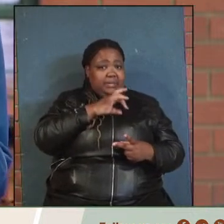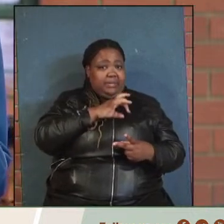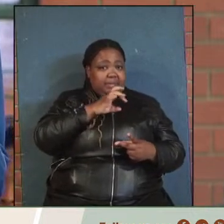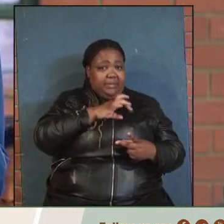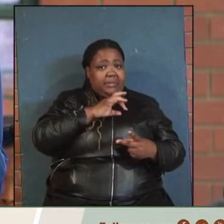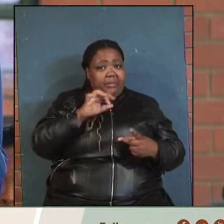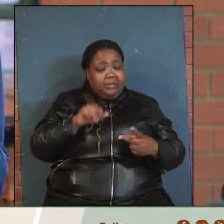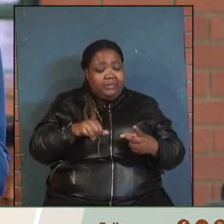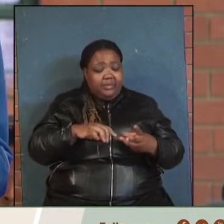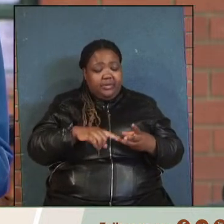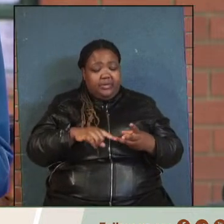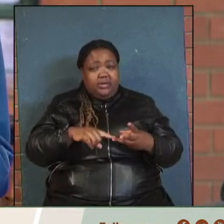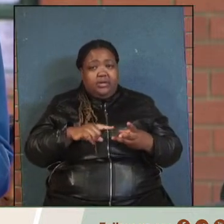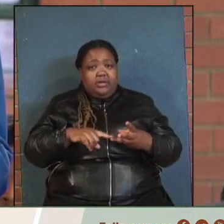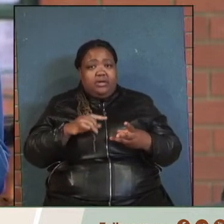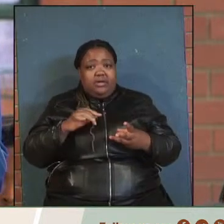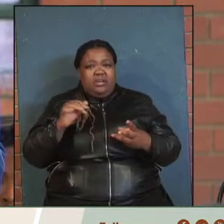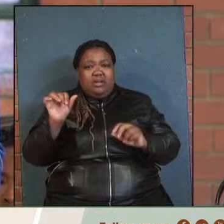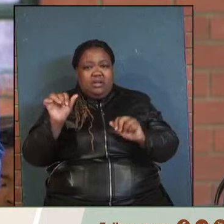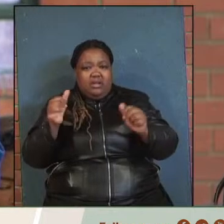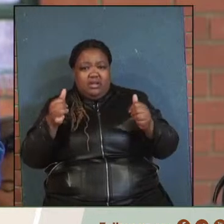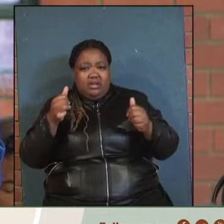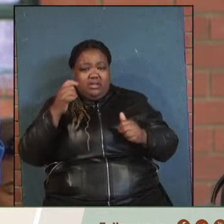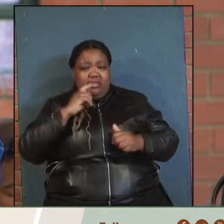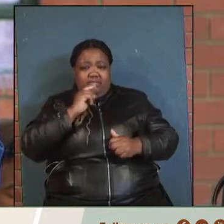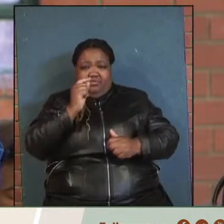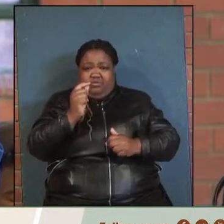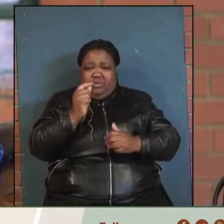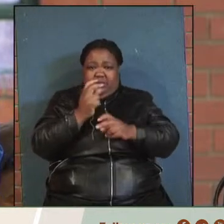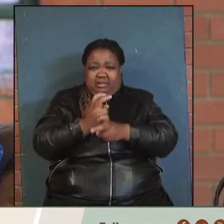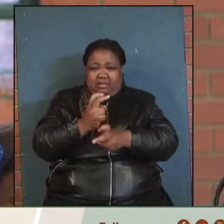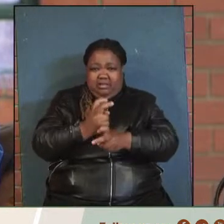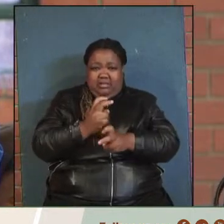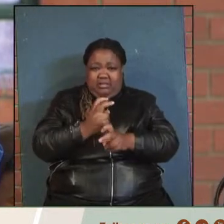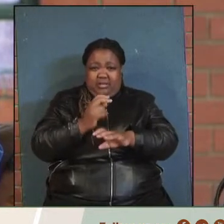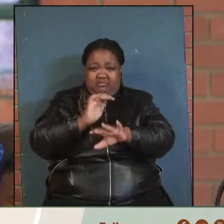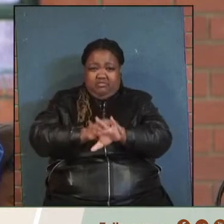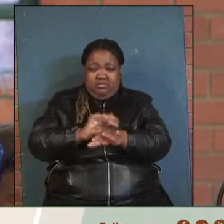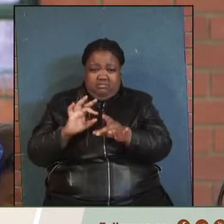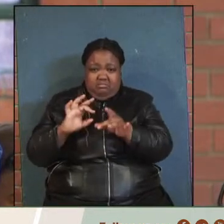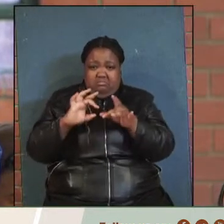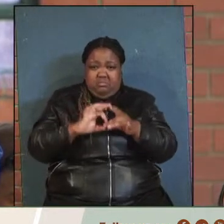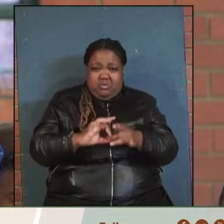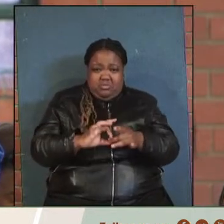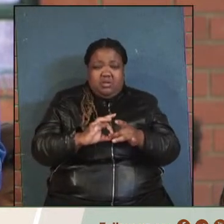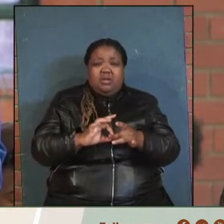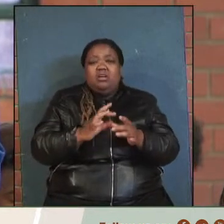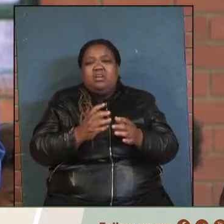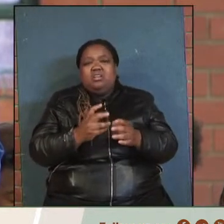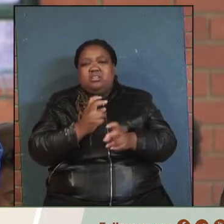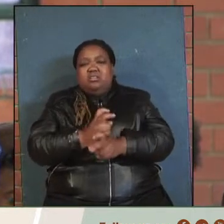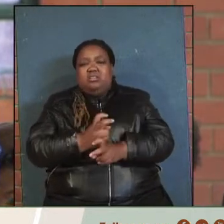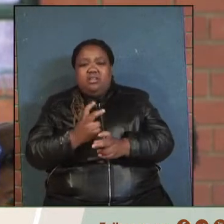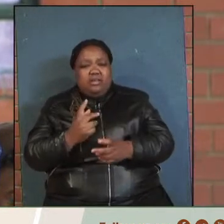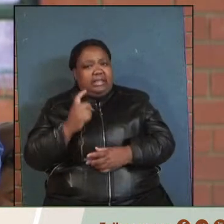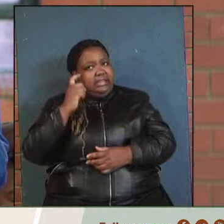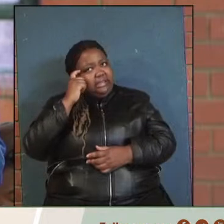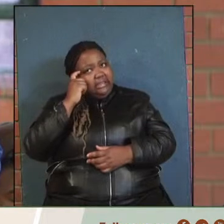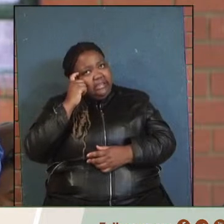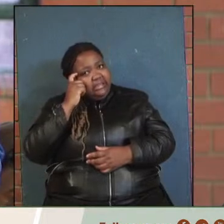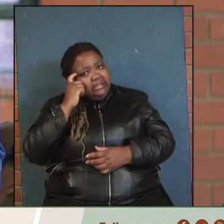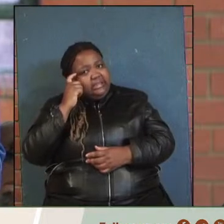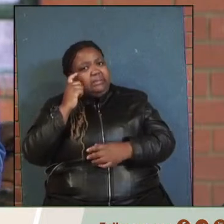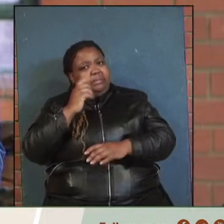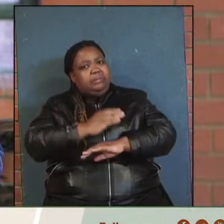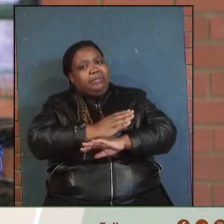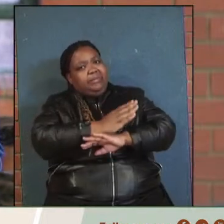difficulty trusting others or making friends, sudden changes in eating or sleeping patterns, inappropriate sexual